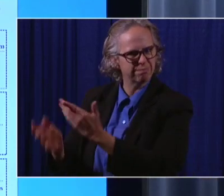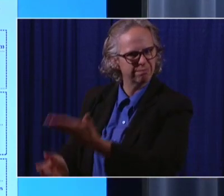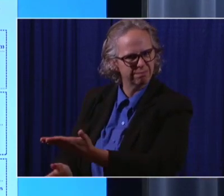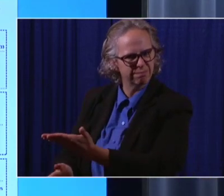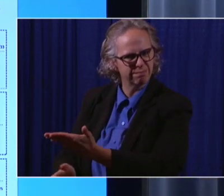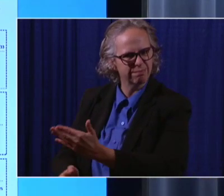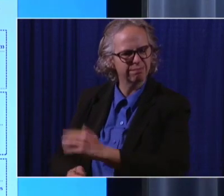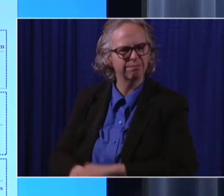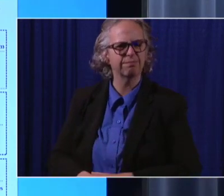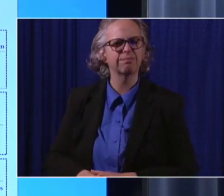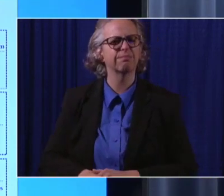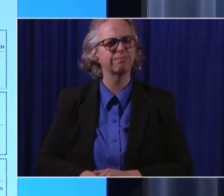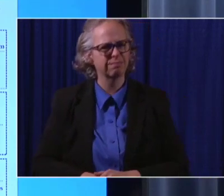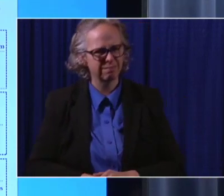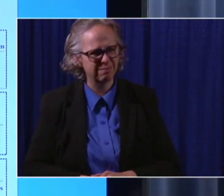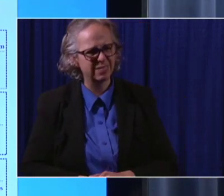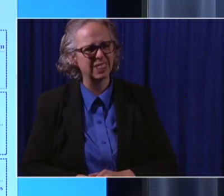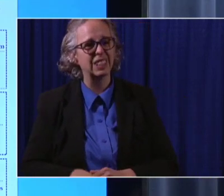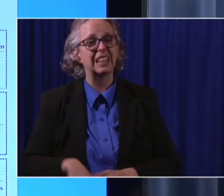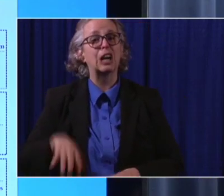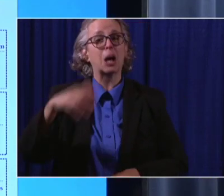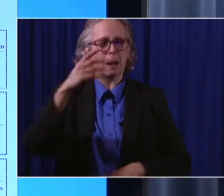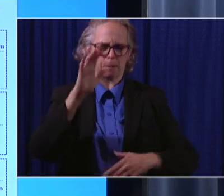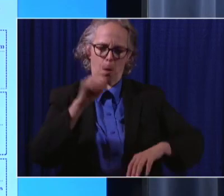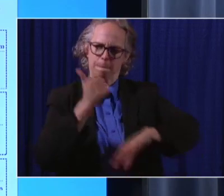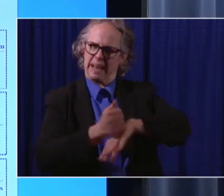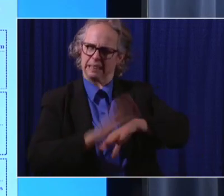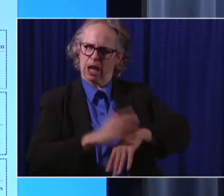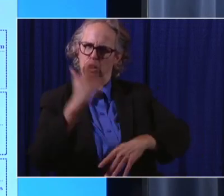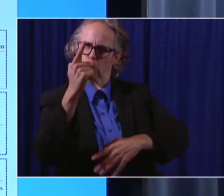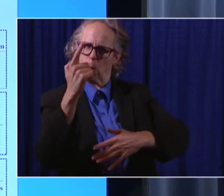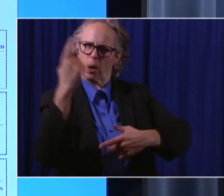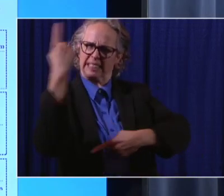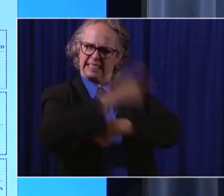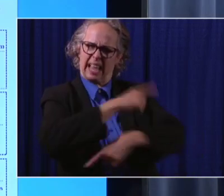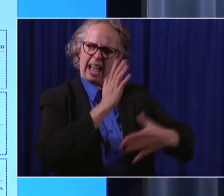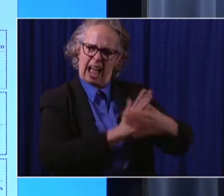21-day average. Hospitalizations are up as well,